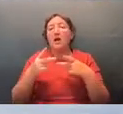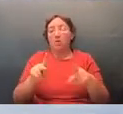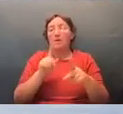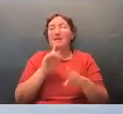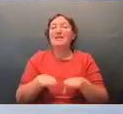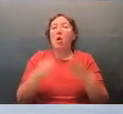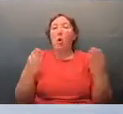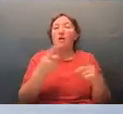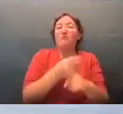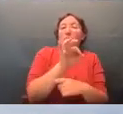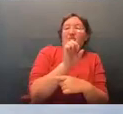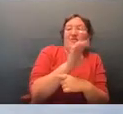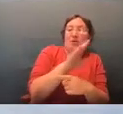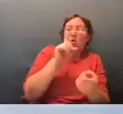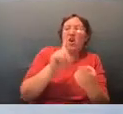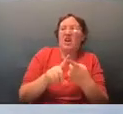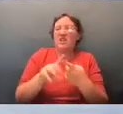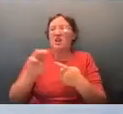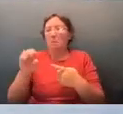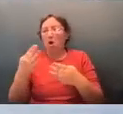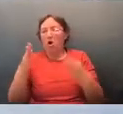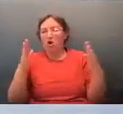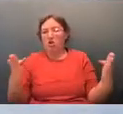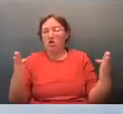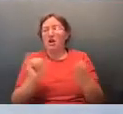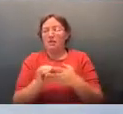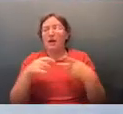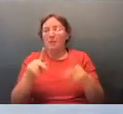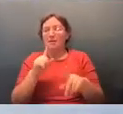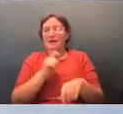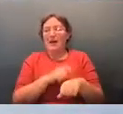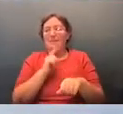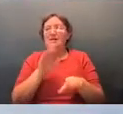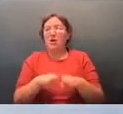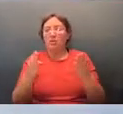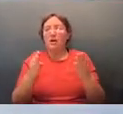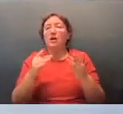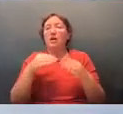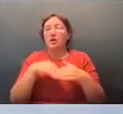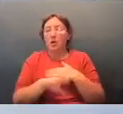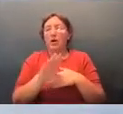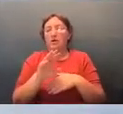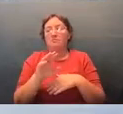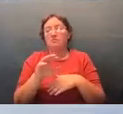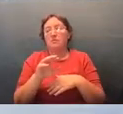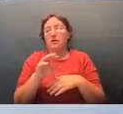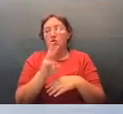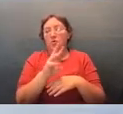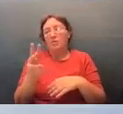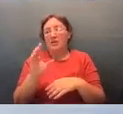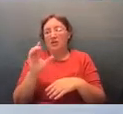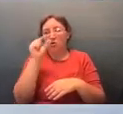from February until sometime in March. And you just need to go on, type in Mount Whitney permits into your